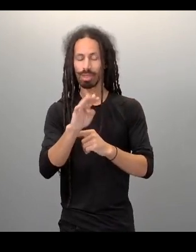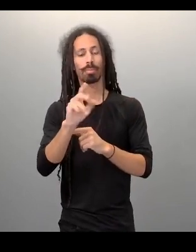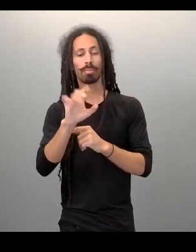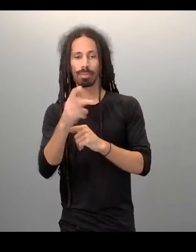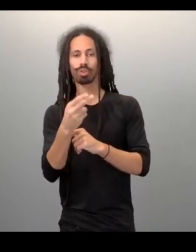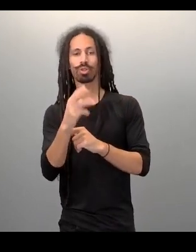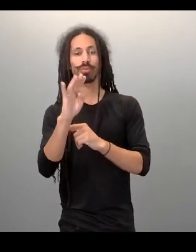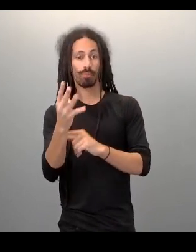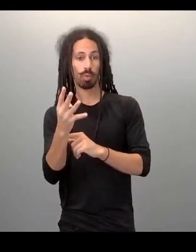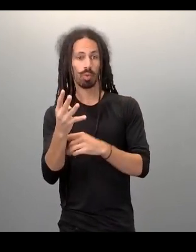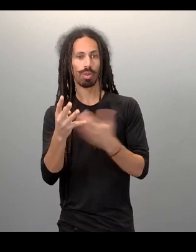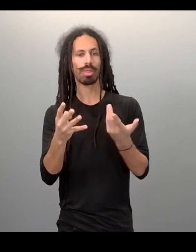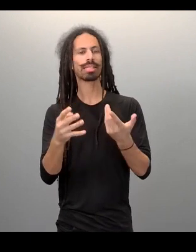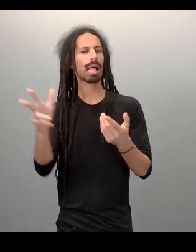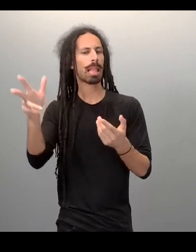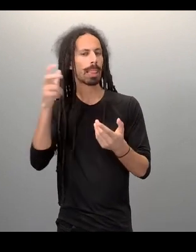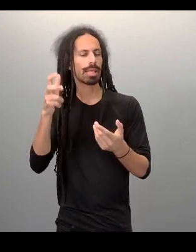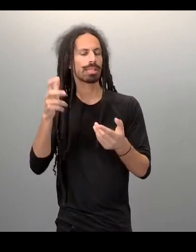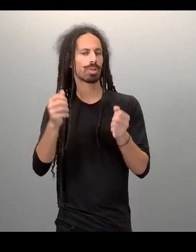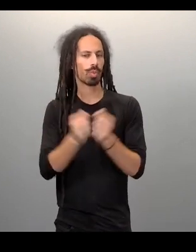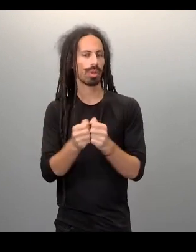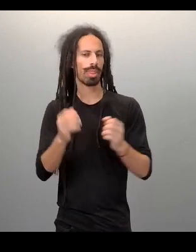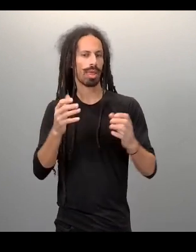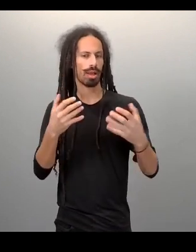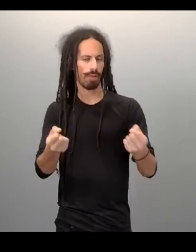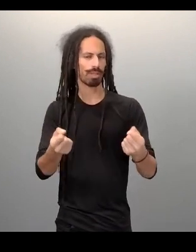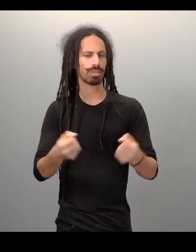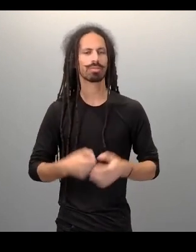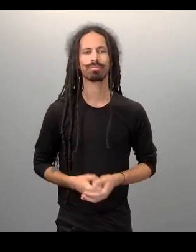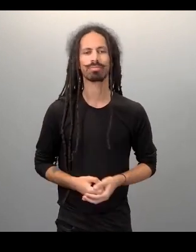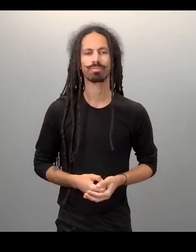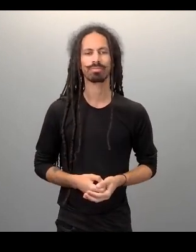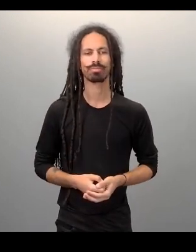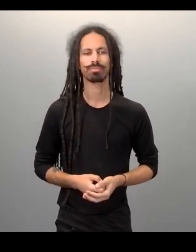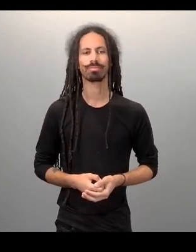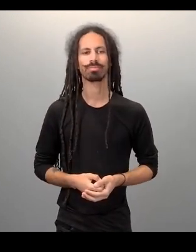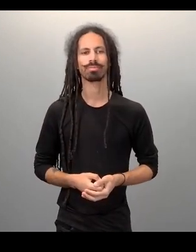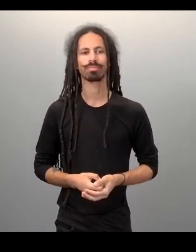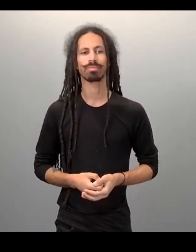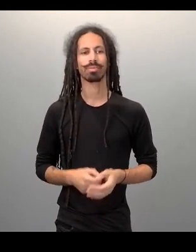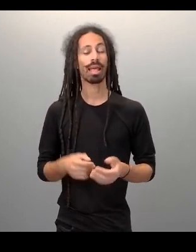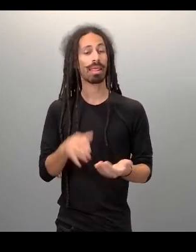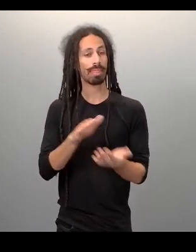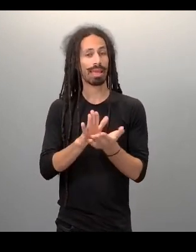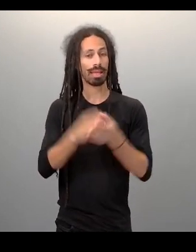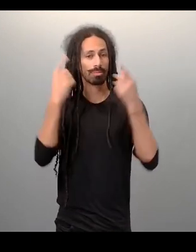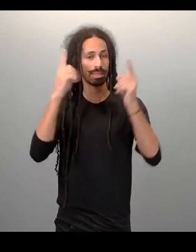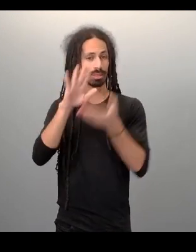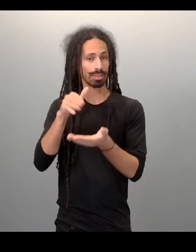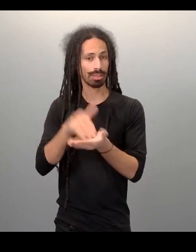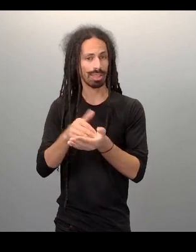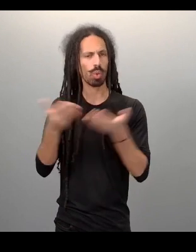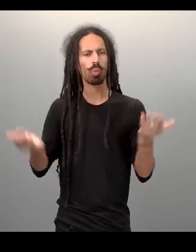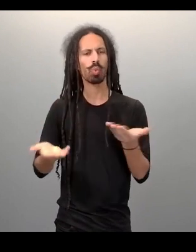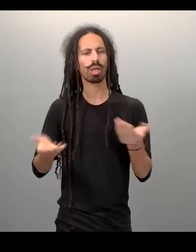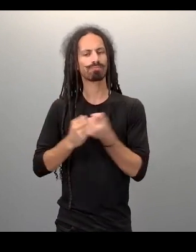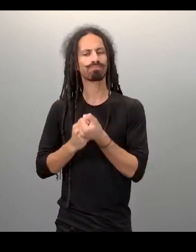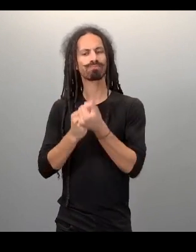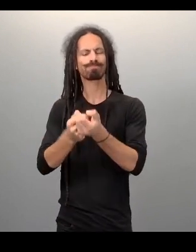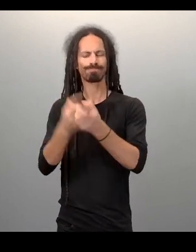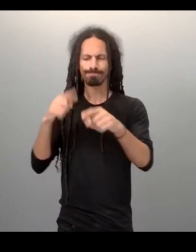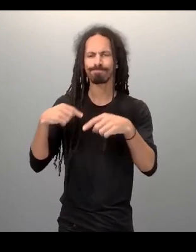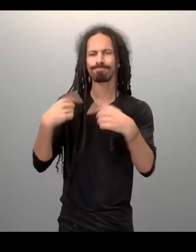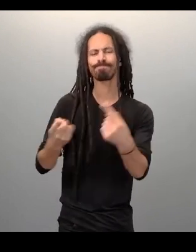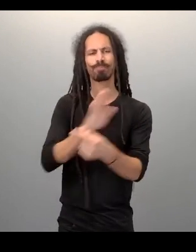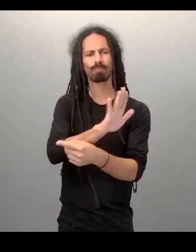the same WebEx link for all our workshops. The Academic Success Center is there to support you throughout your program. If